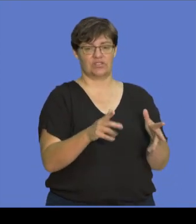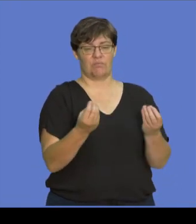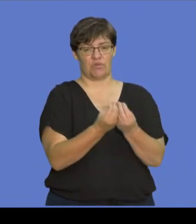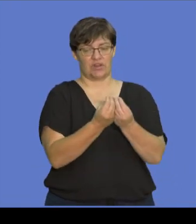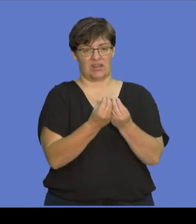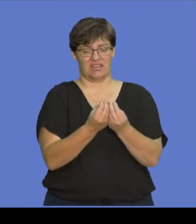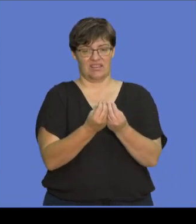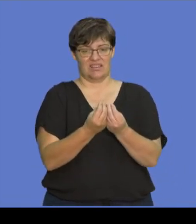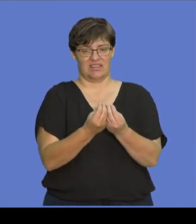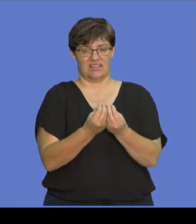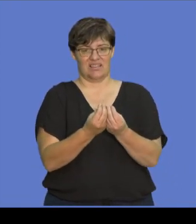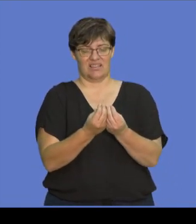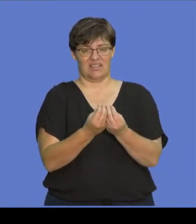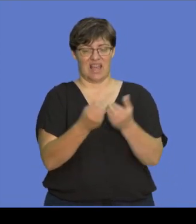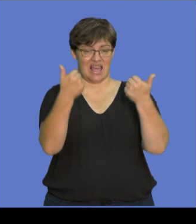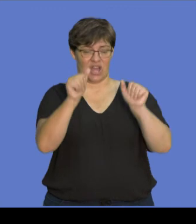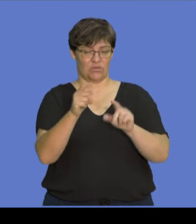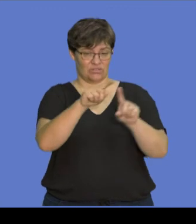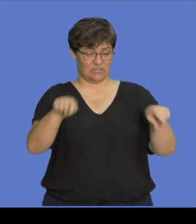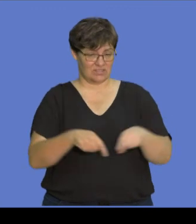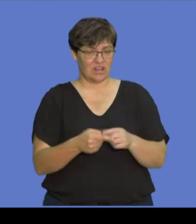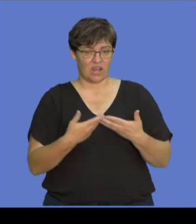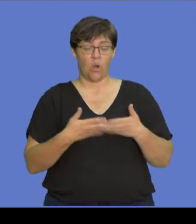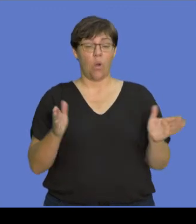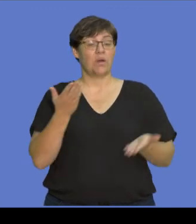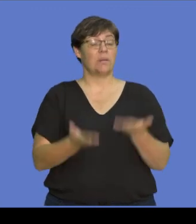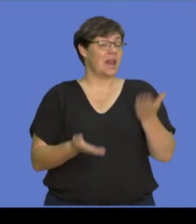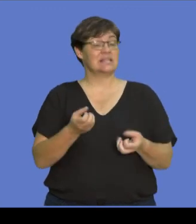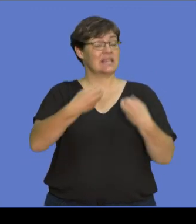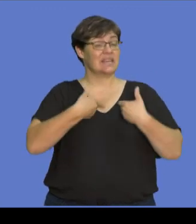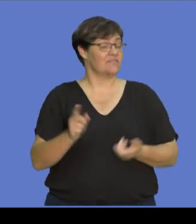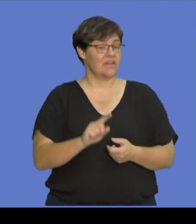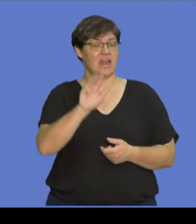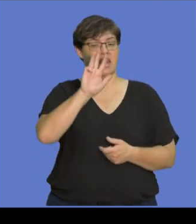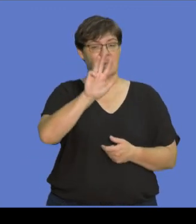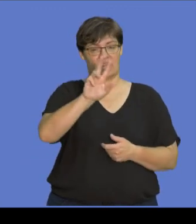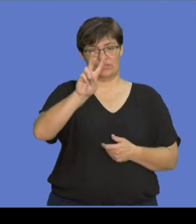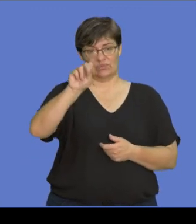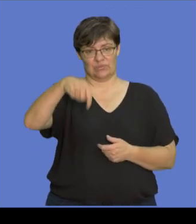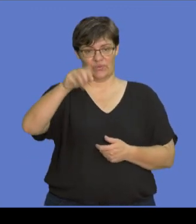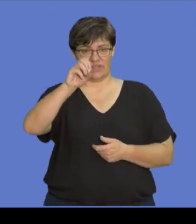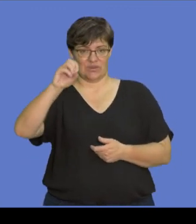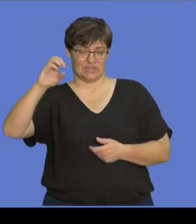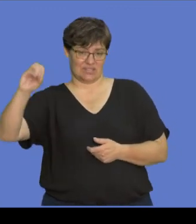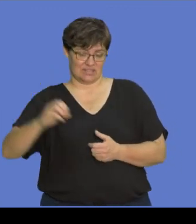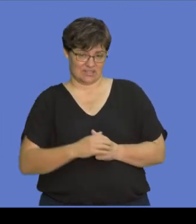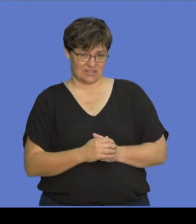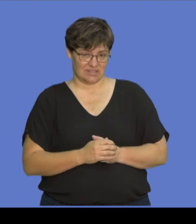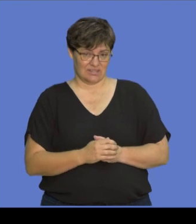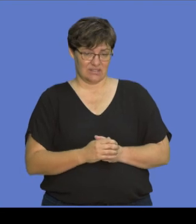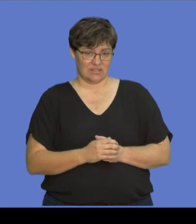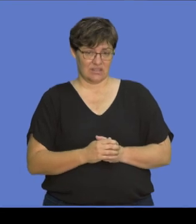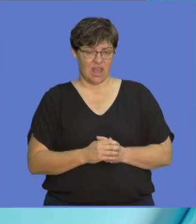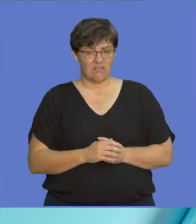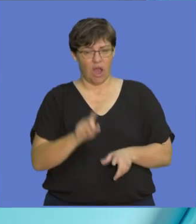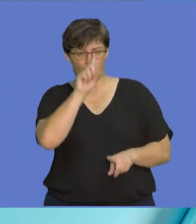do know about your finished goods stock account is that you have an opening balance that's given to you of 92,000 Rand. So when you are working